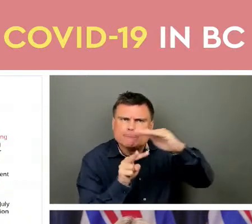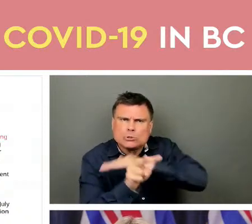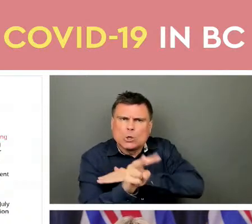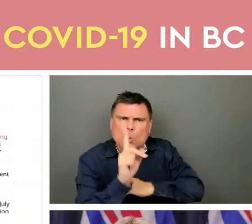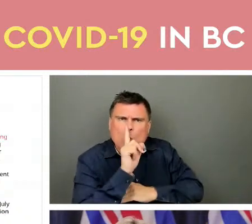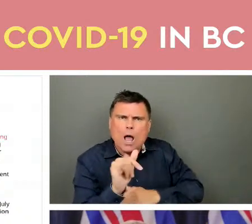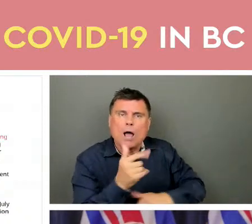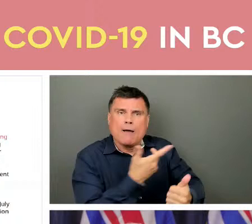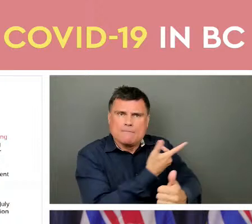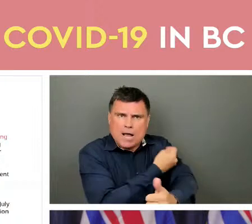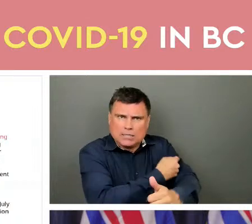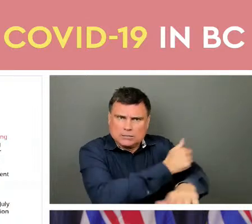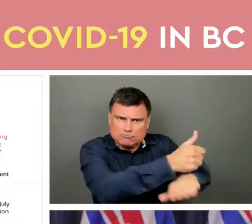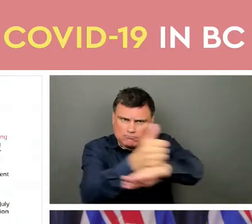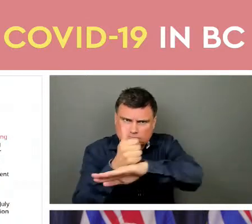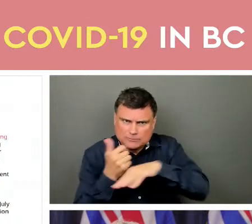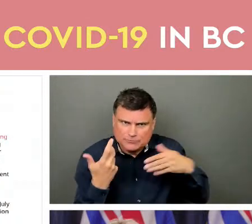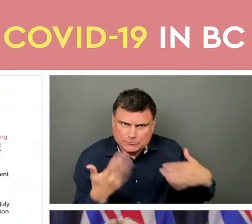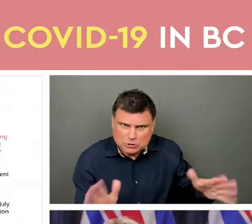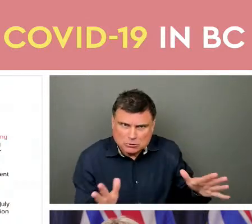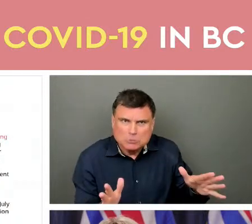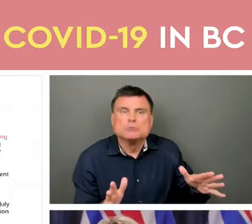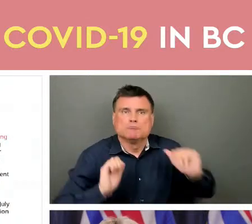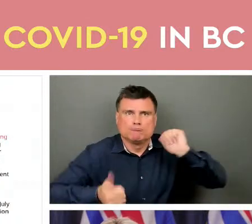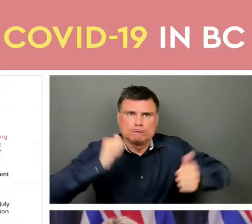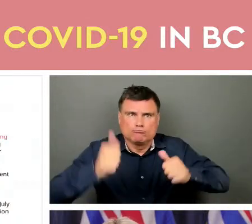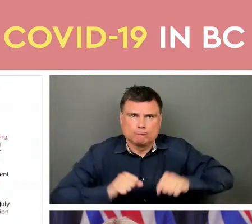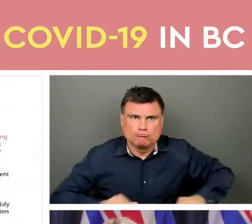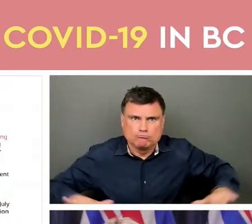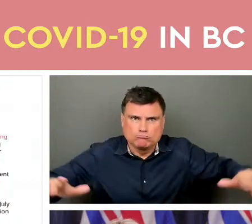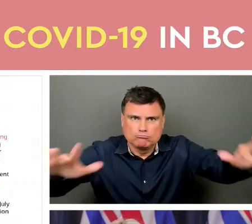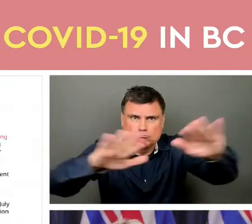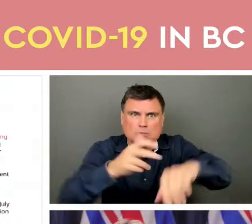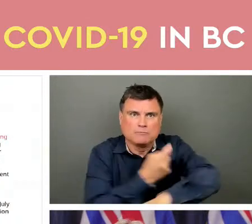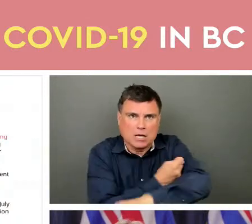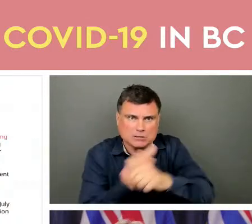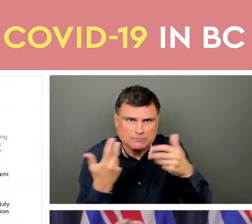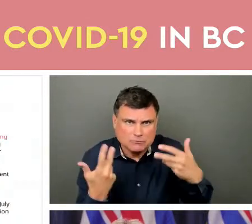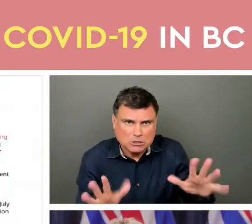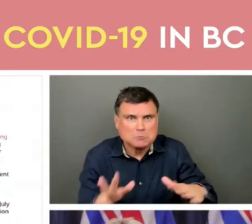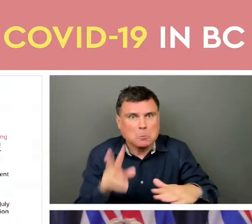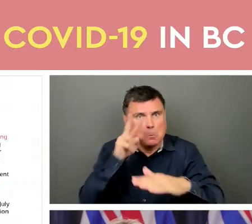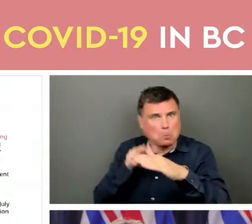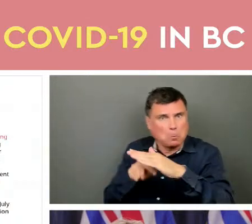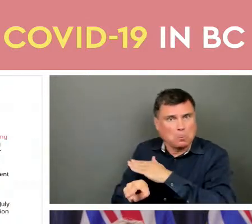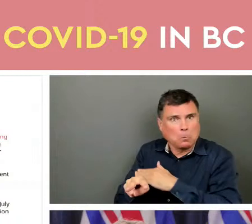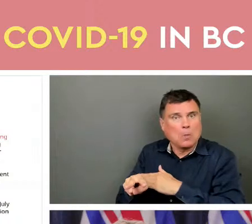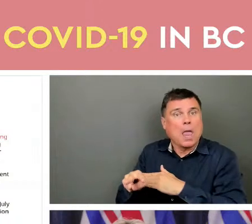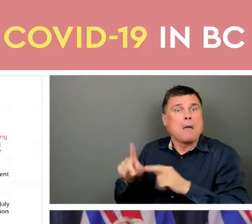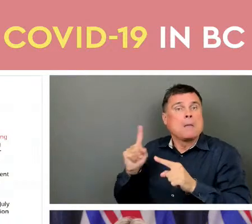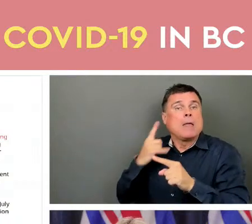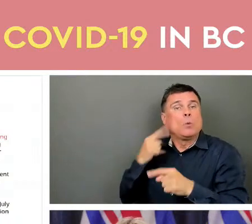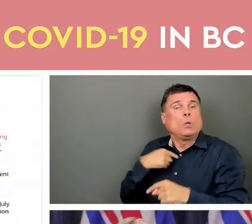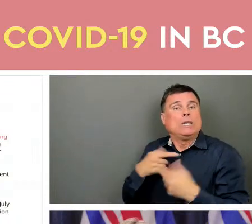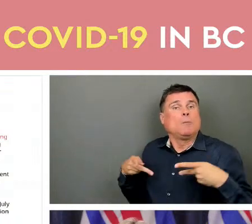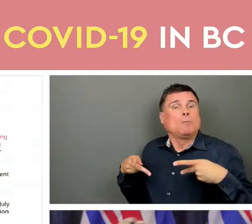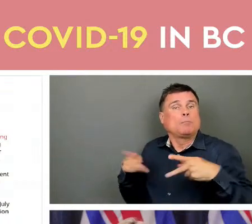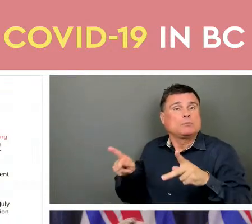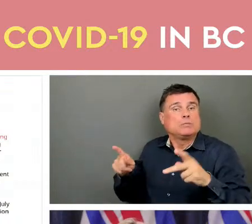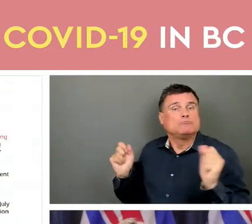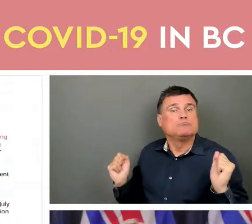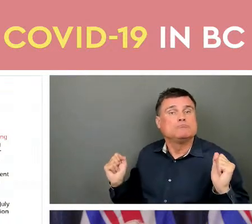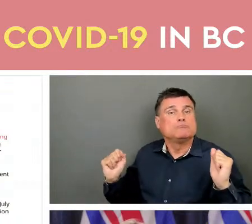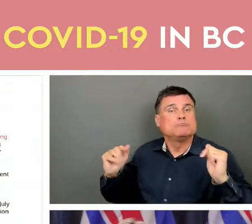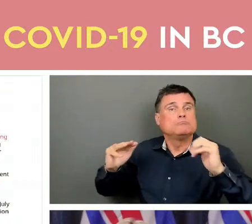as well as what the impact would be of increasing our infectious contacts, because we were at the point where we needed